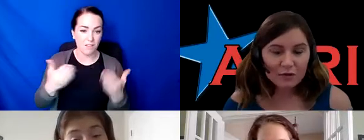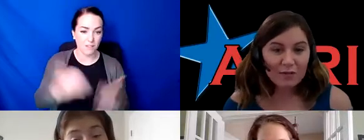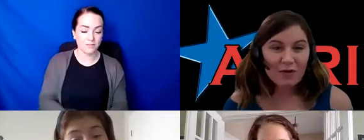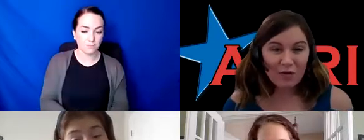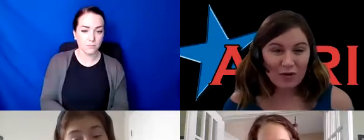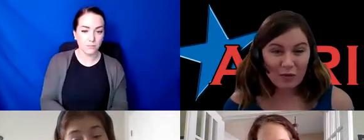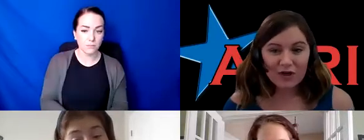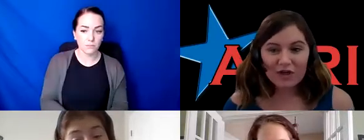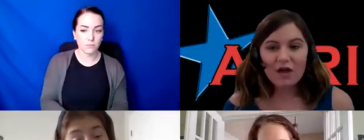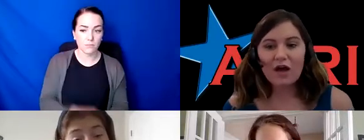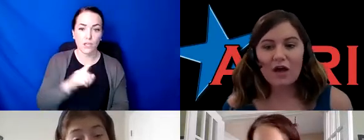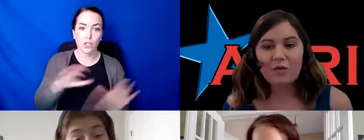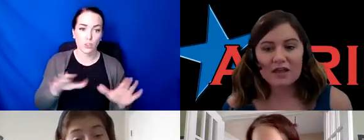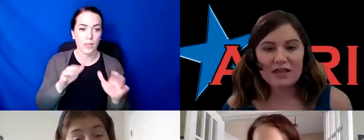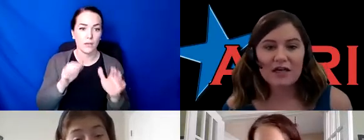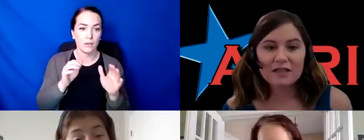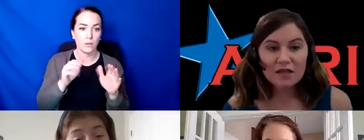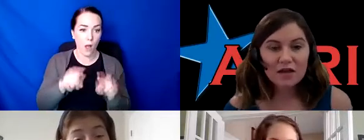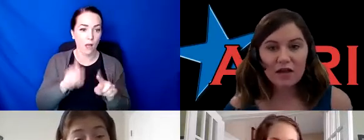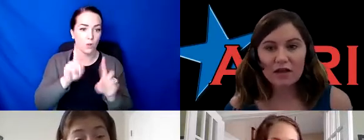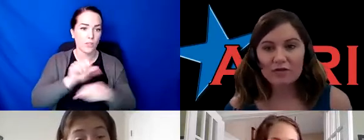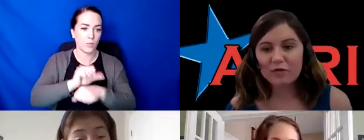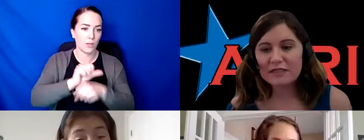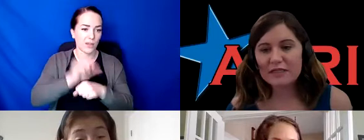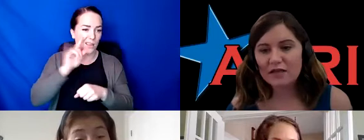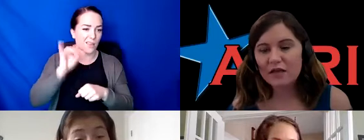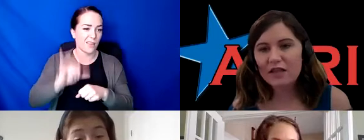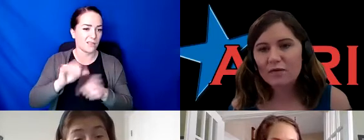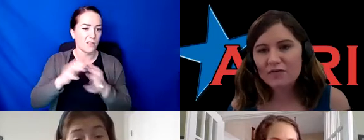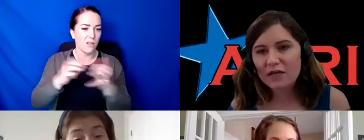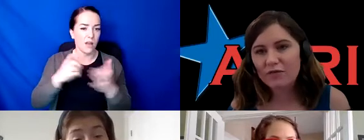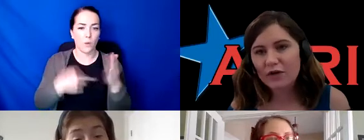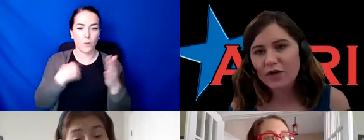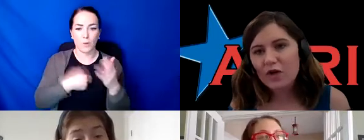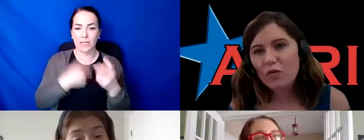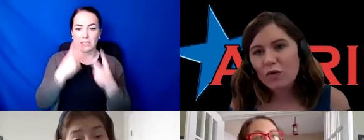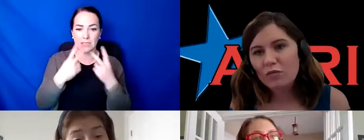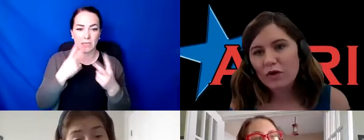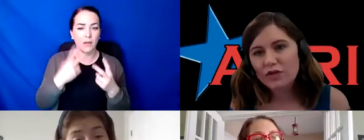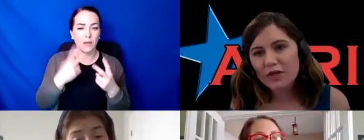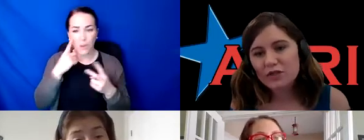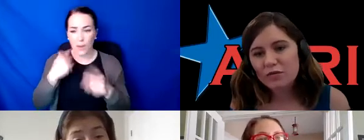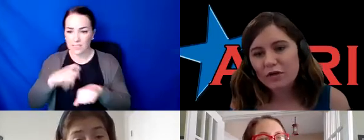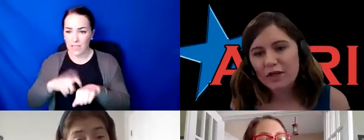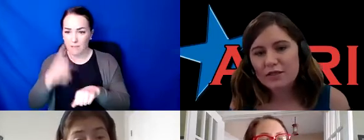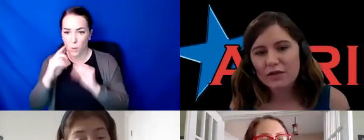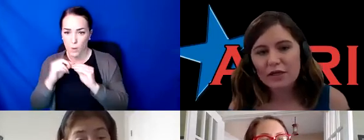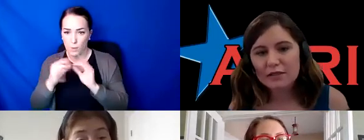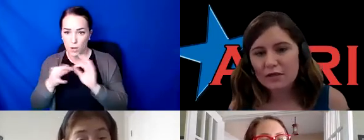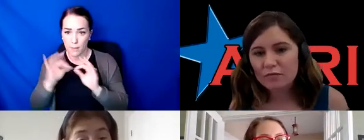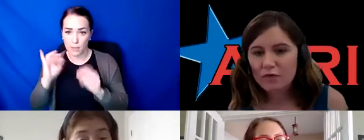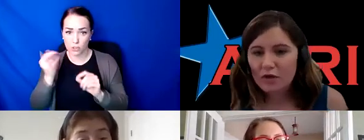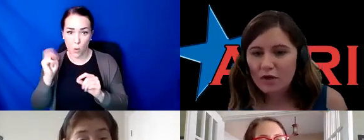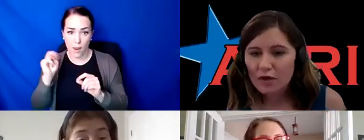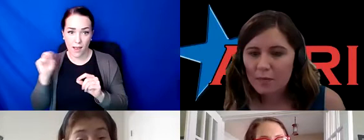that you're doing about going to work. I think that's a lot of what we see. I think we have time for one more. Joanne, do you want to go ahead? I see your